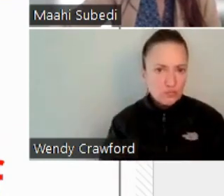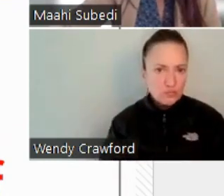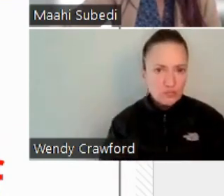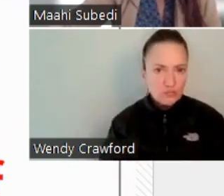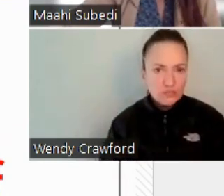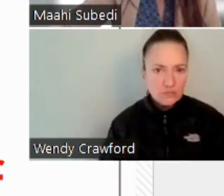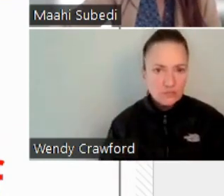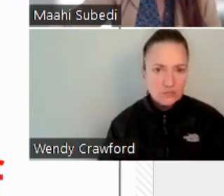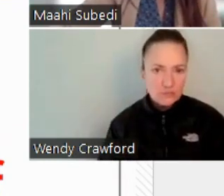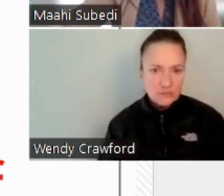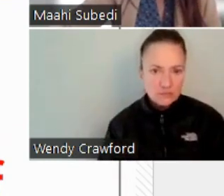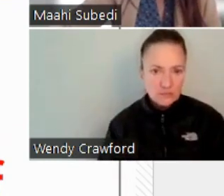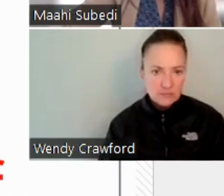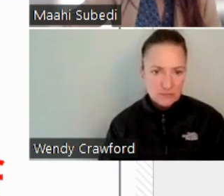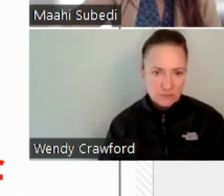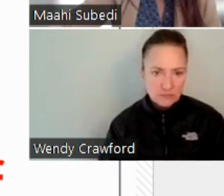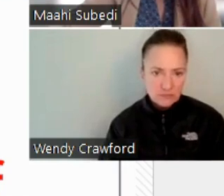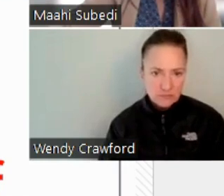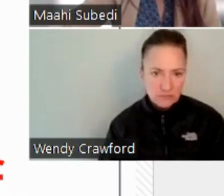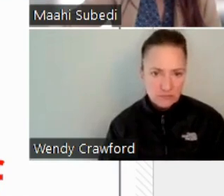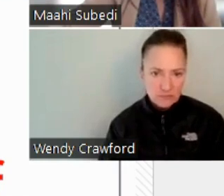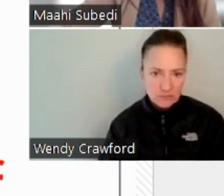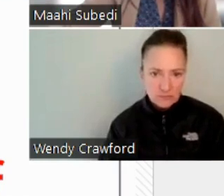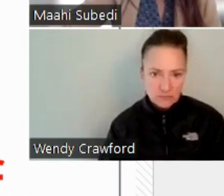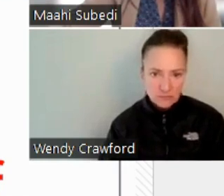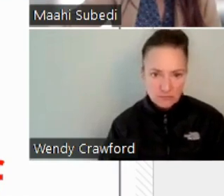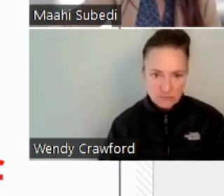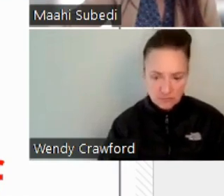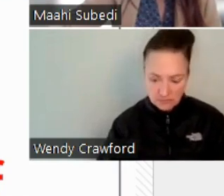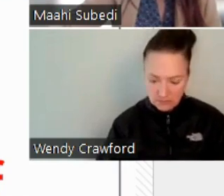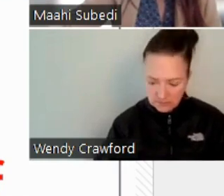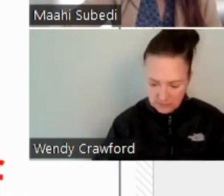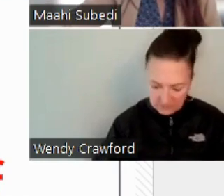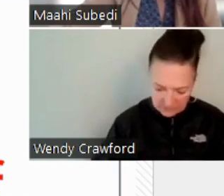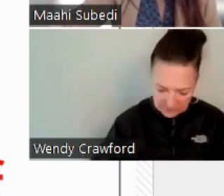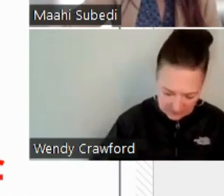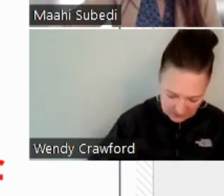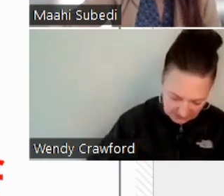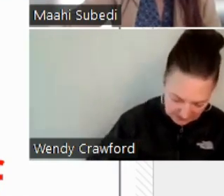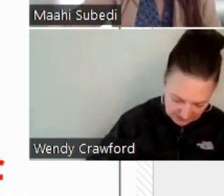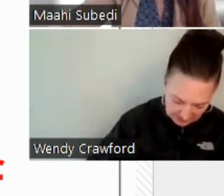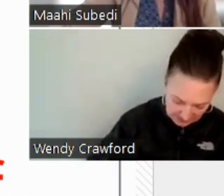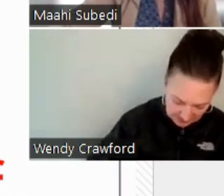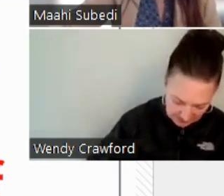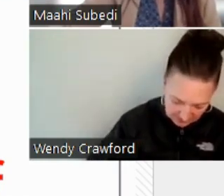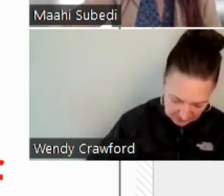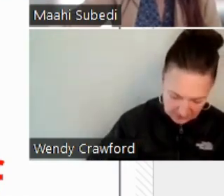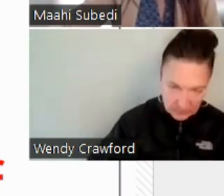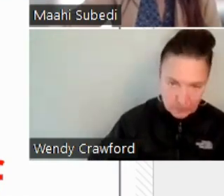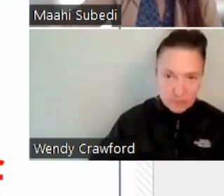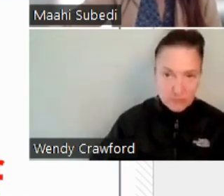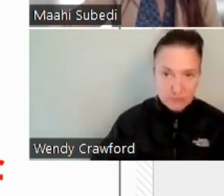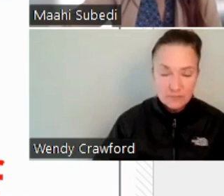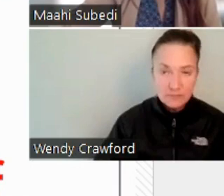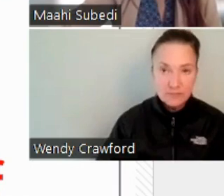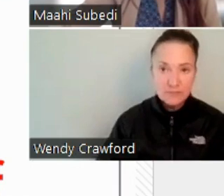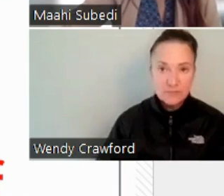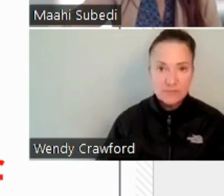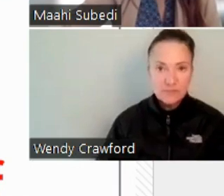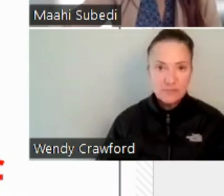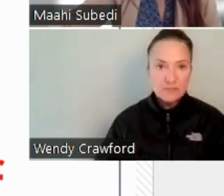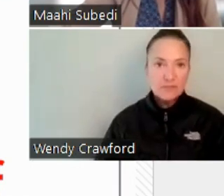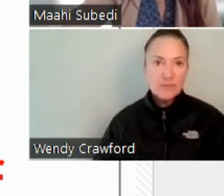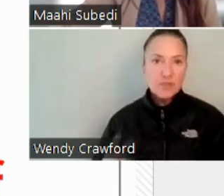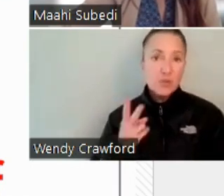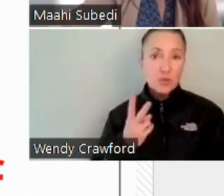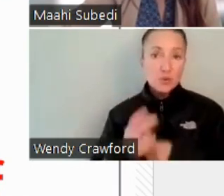this. So let's say that from your role, 2 years as a pharmacy technician at CVS, you could say, you didn't say over 2 years,